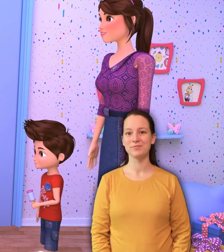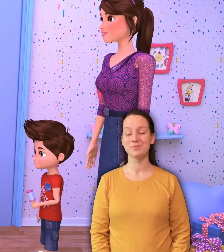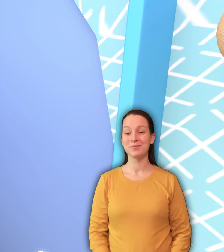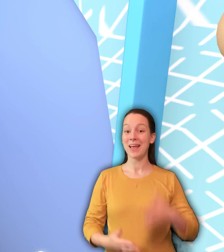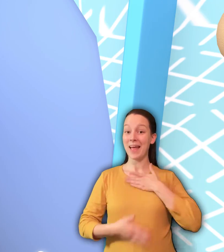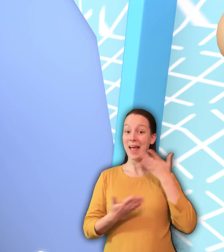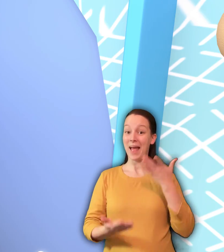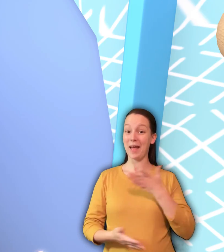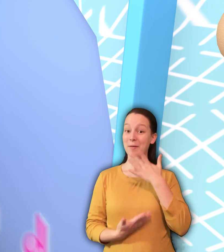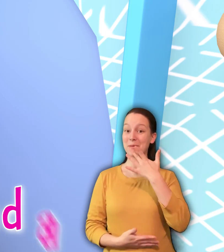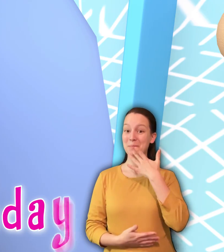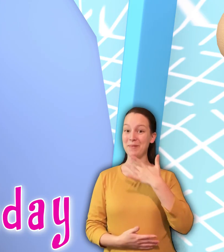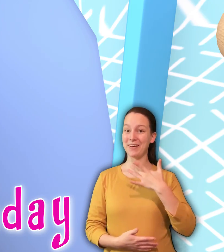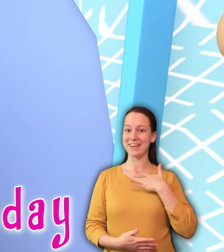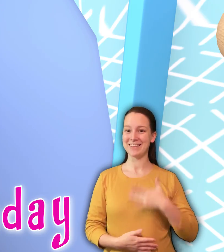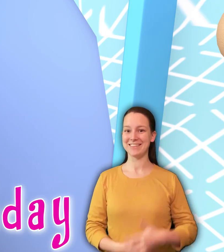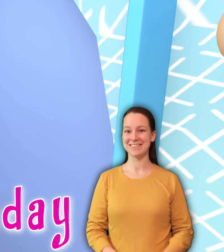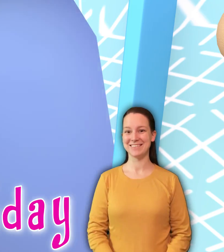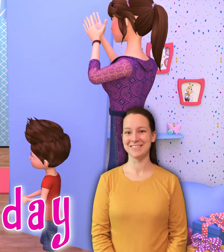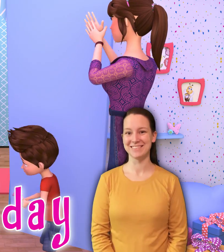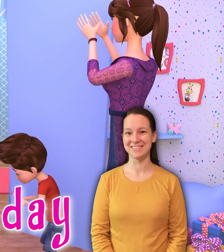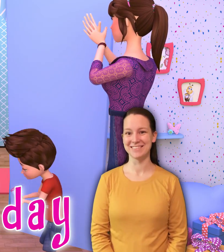Australia happy